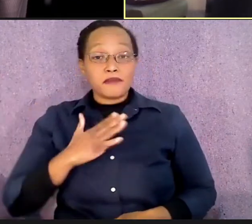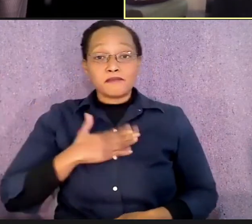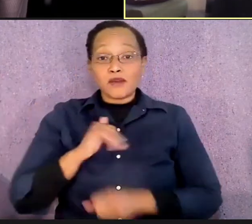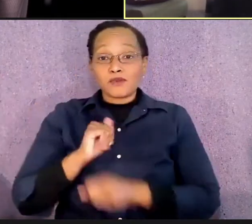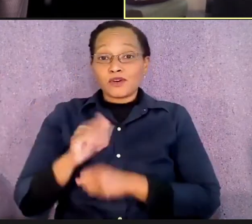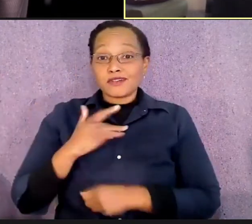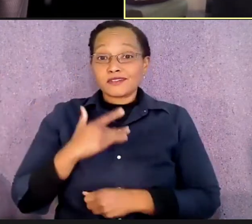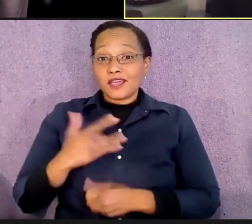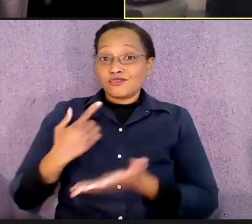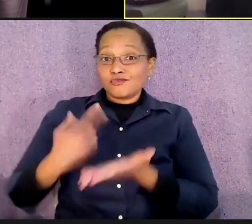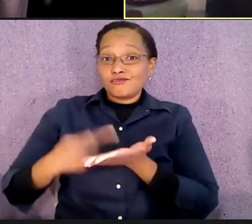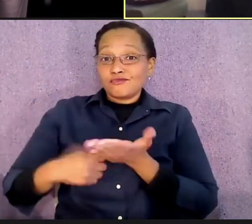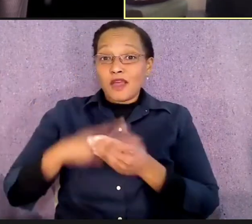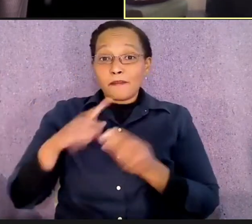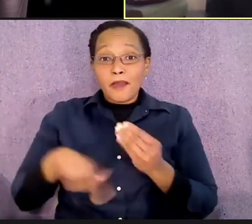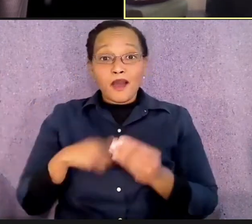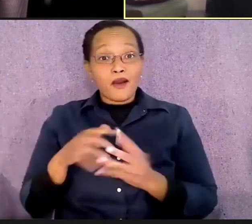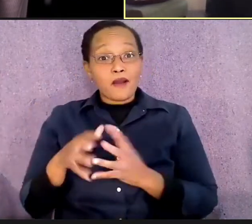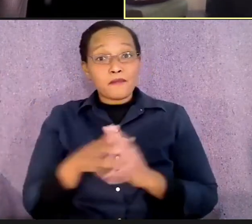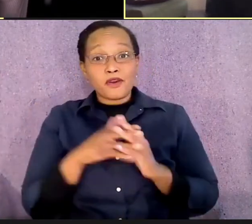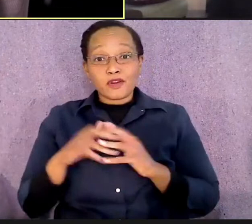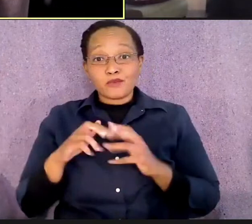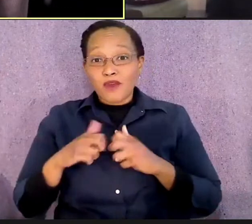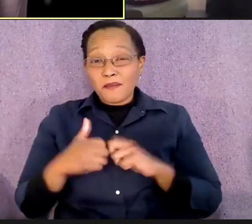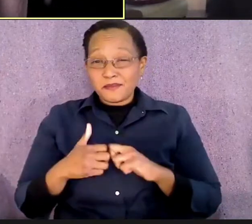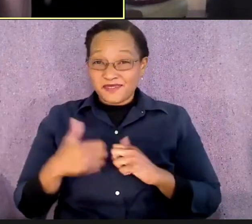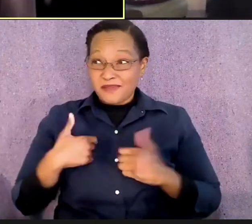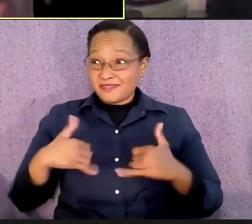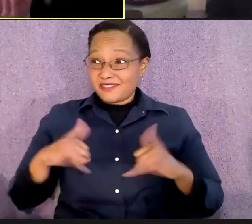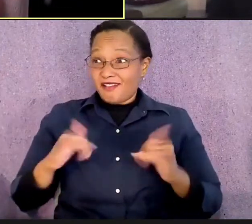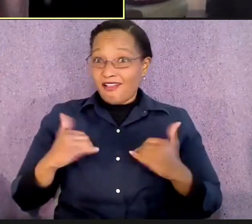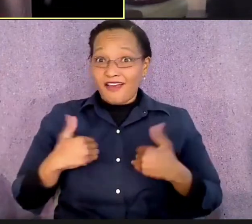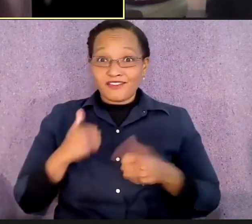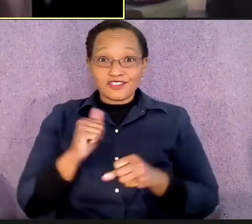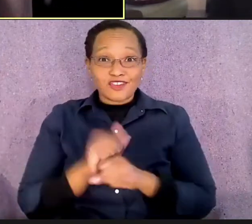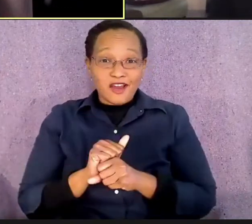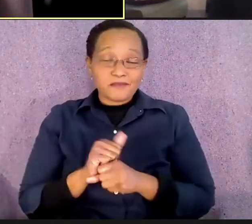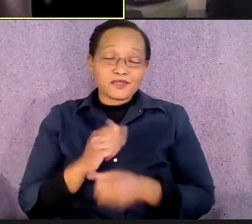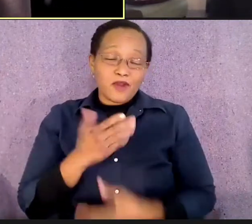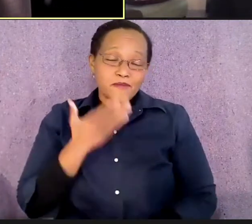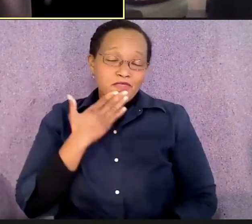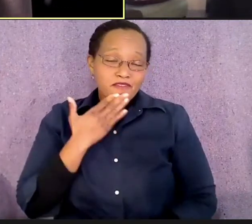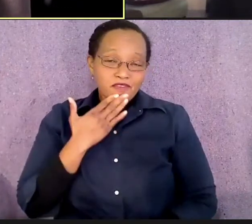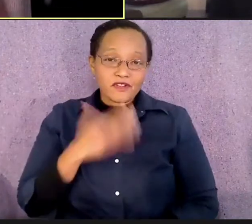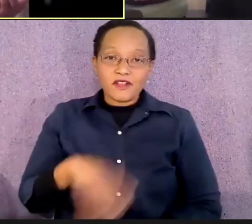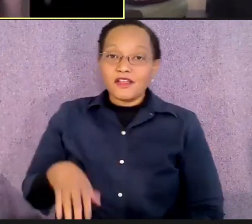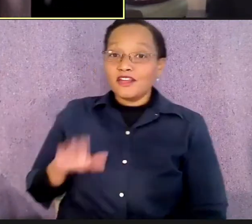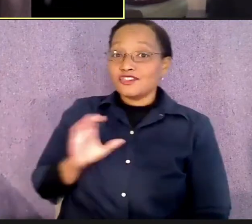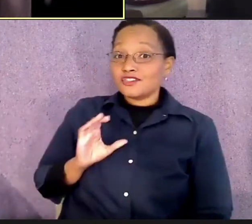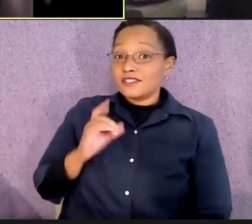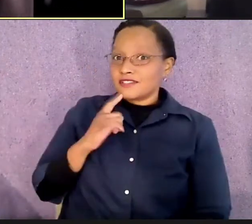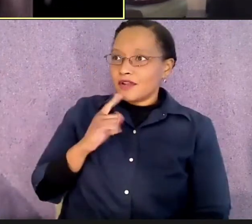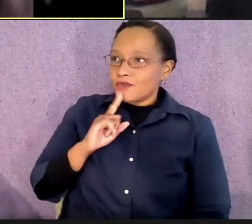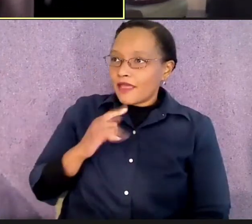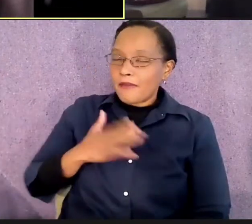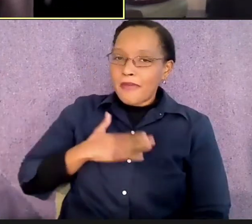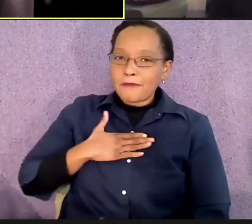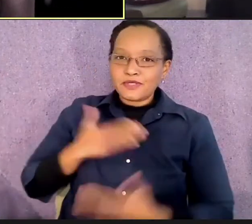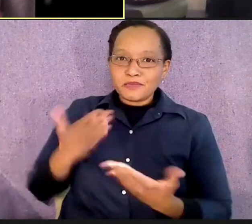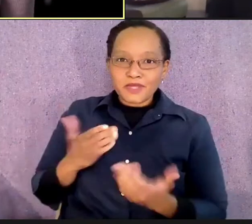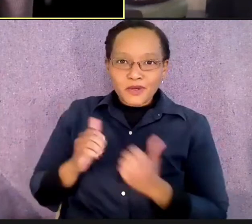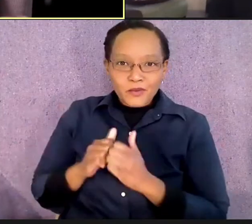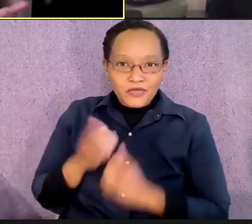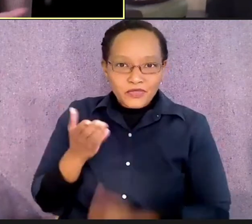still employed. So, I'm still here. That's good. That's good. I'm so happy to be here with you too. And since you